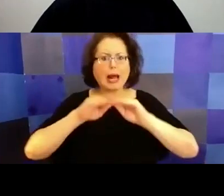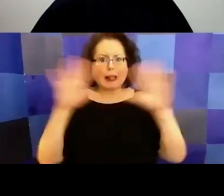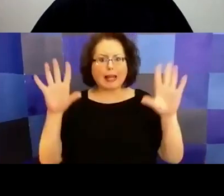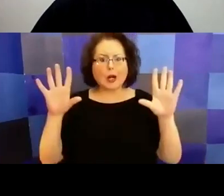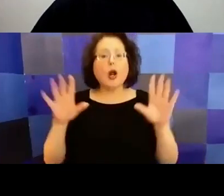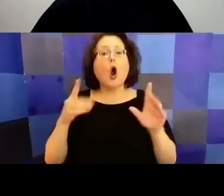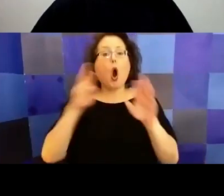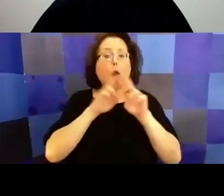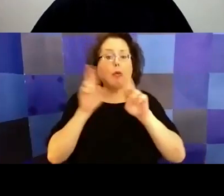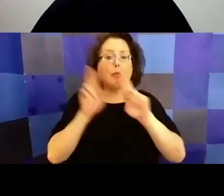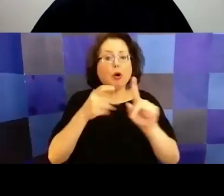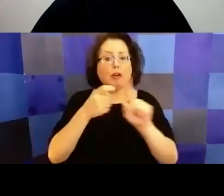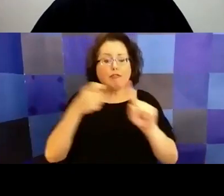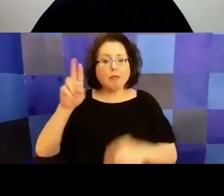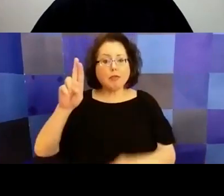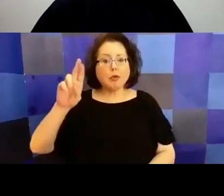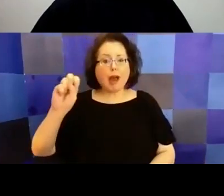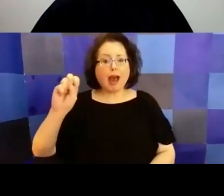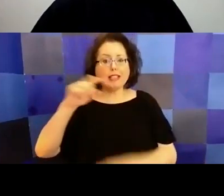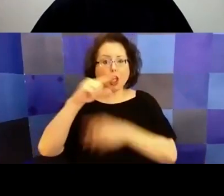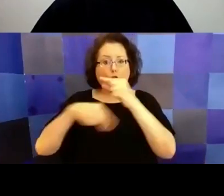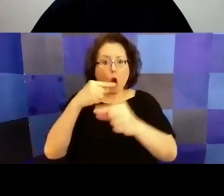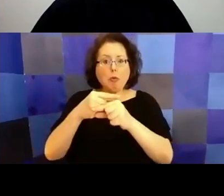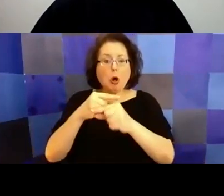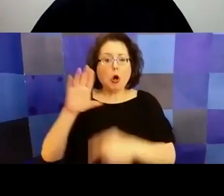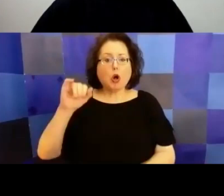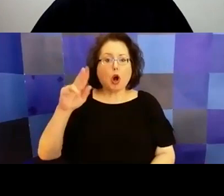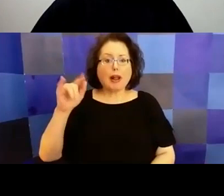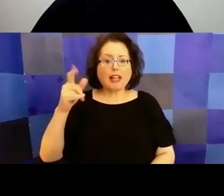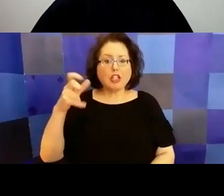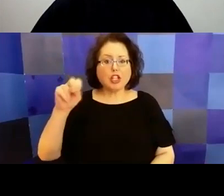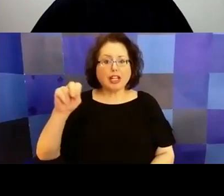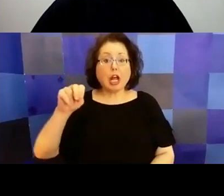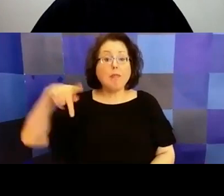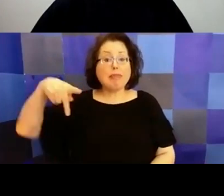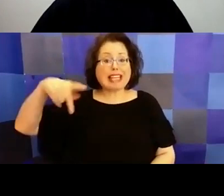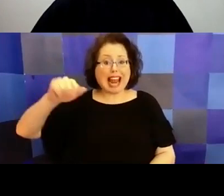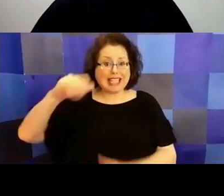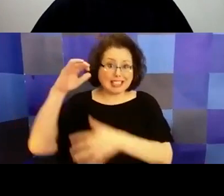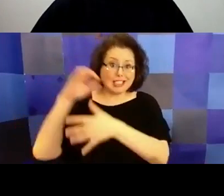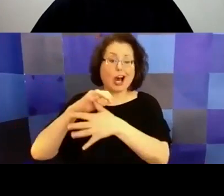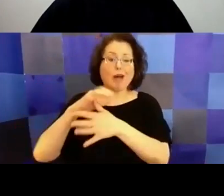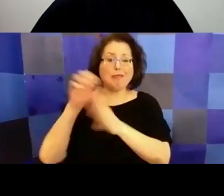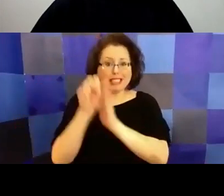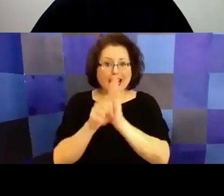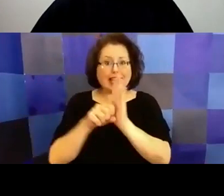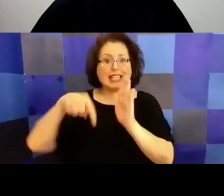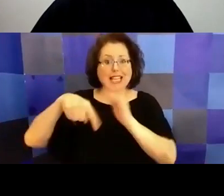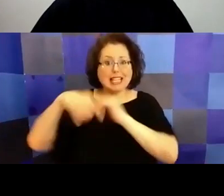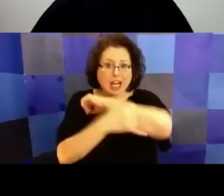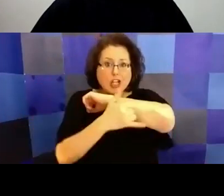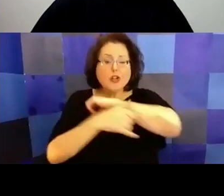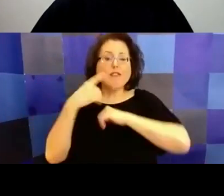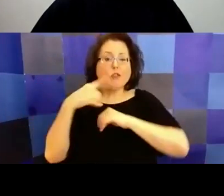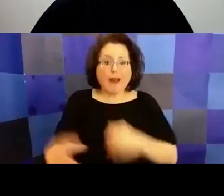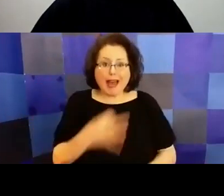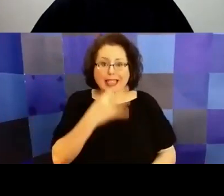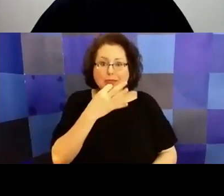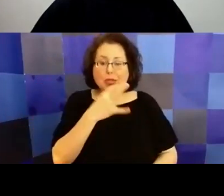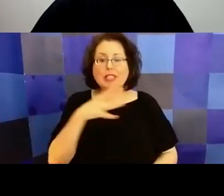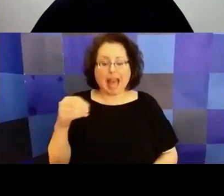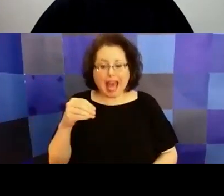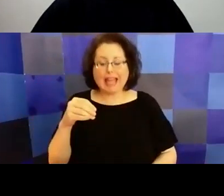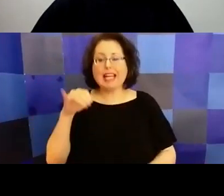report from the US Global Leadership Coalition, Pennsylvania is one of the top 10 states in the country for exports, and it generated